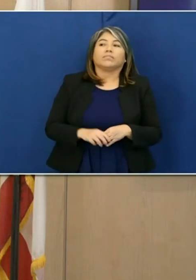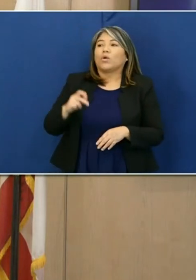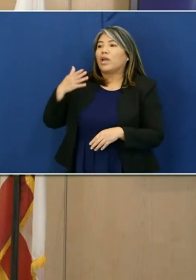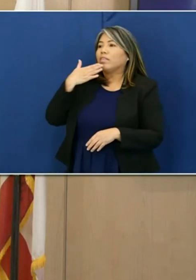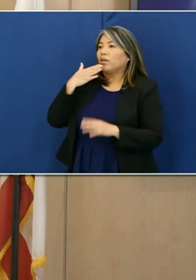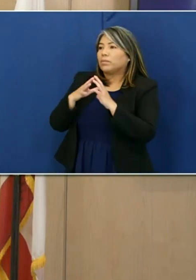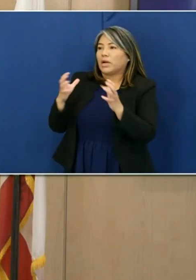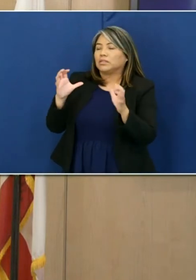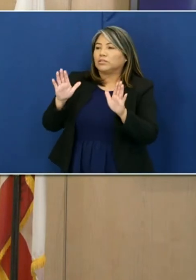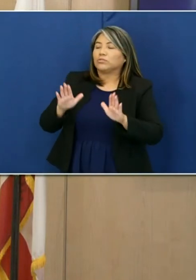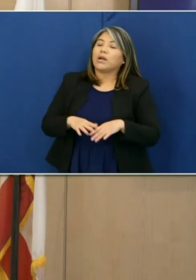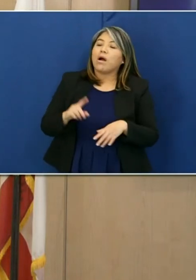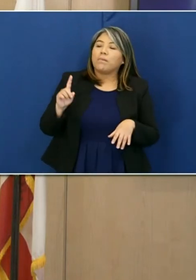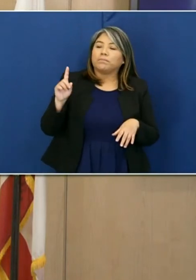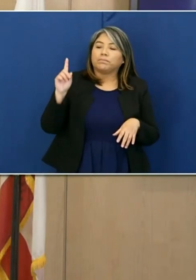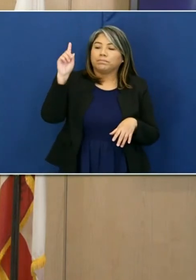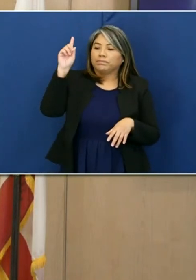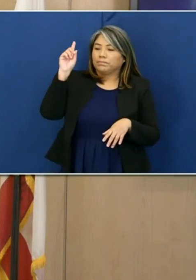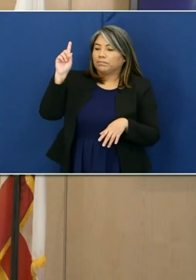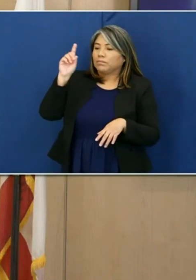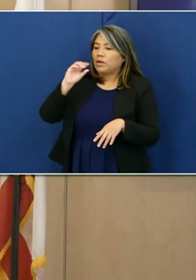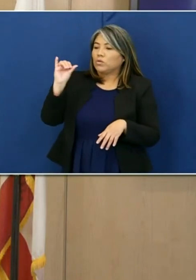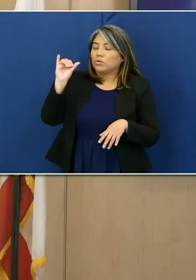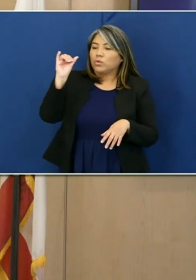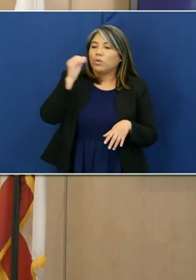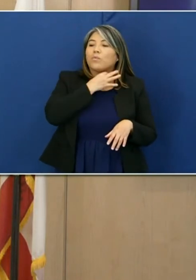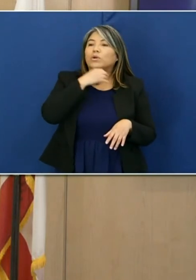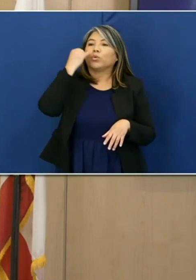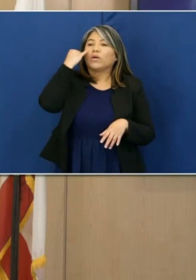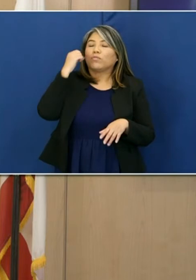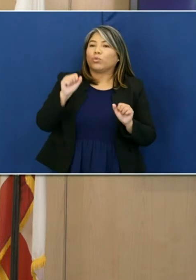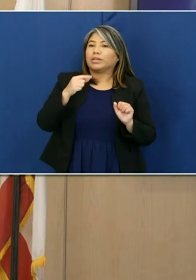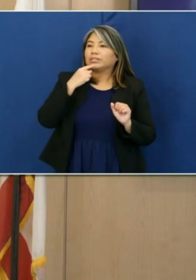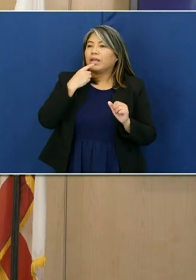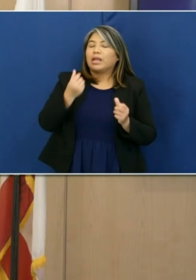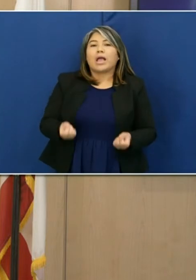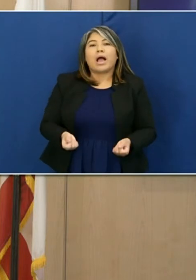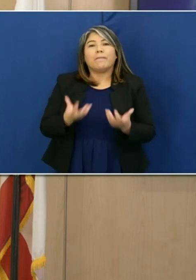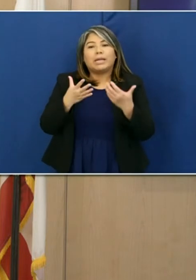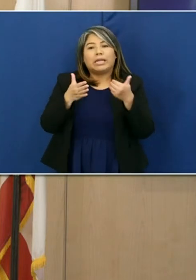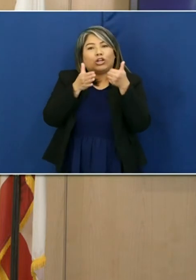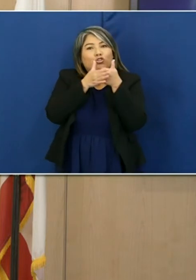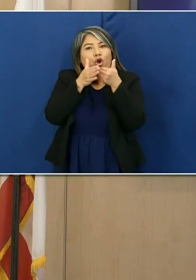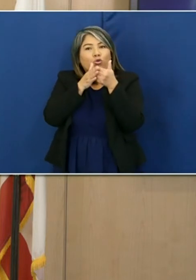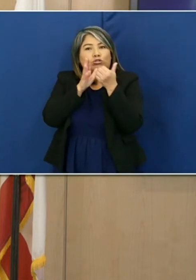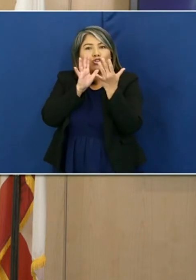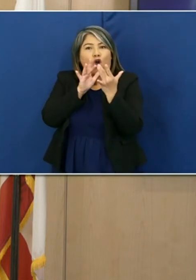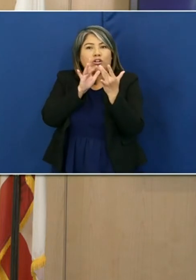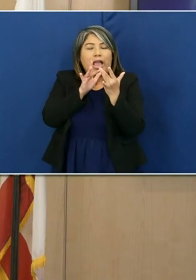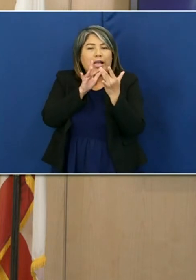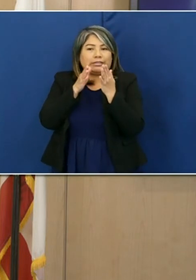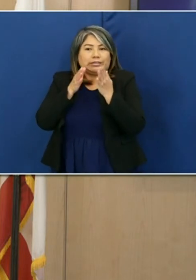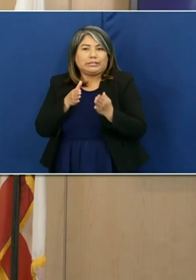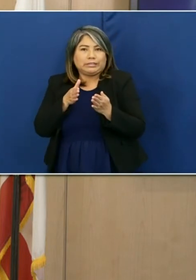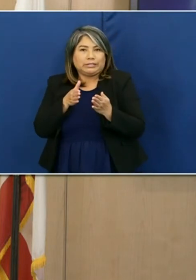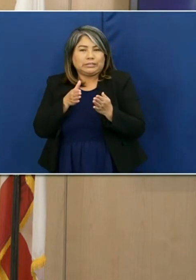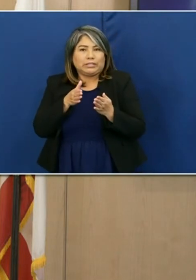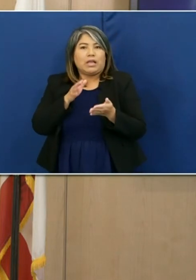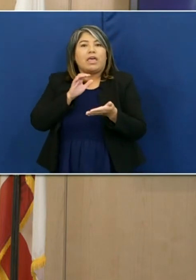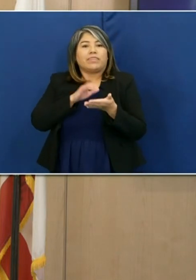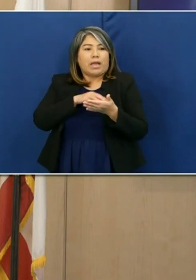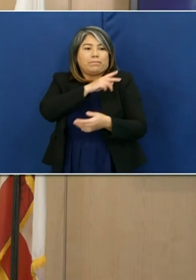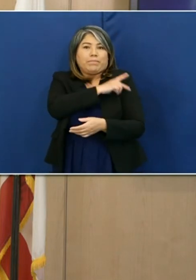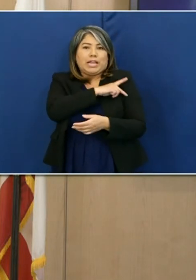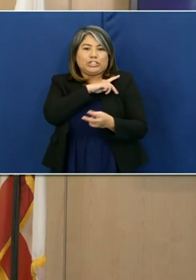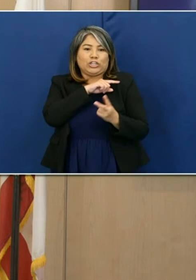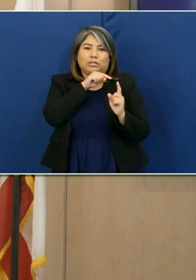Thank you very much. That's great. And then I wonder if we can say how many close contacts this first B117